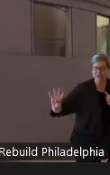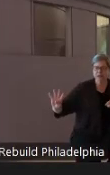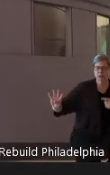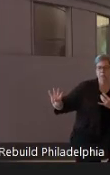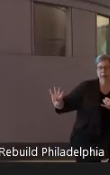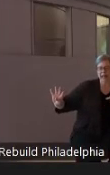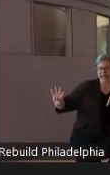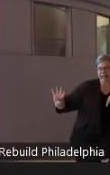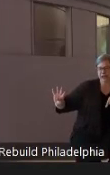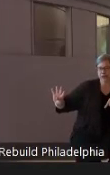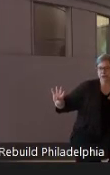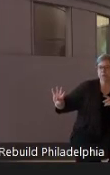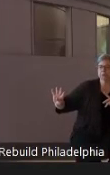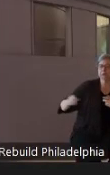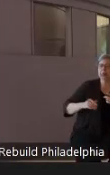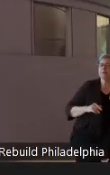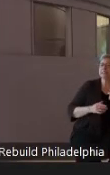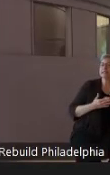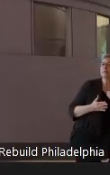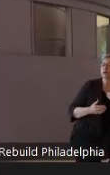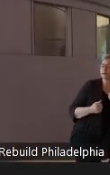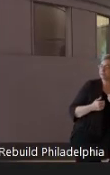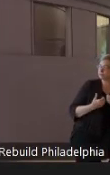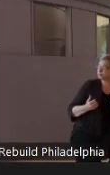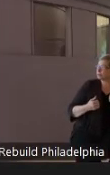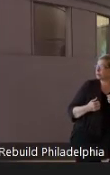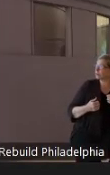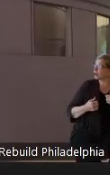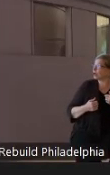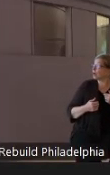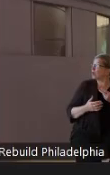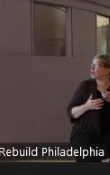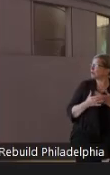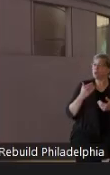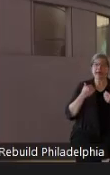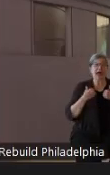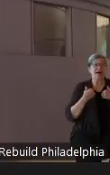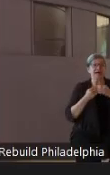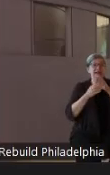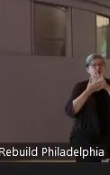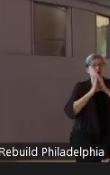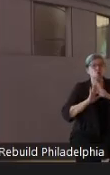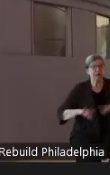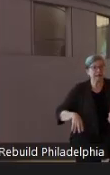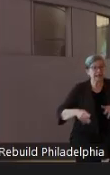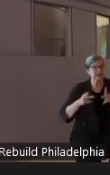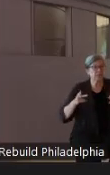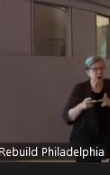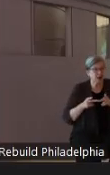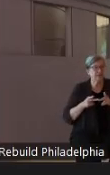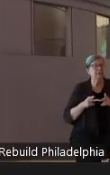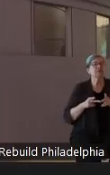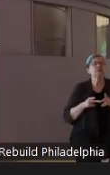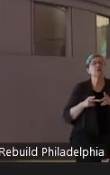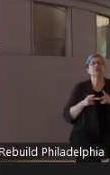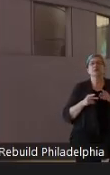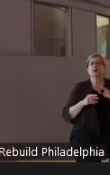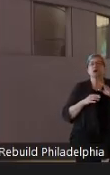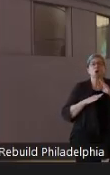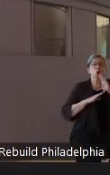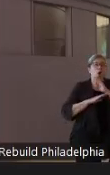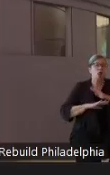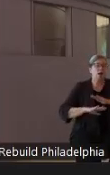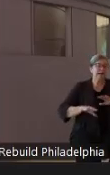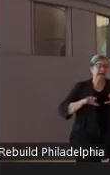Both options have the Serenity spot. It is a fort-like environment with calming activities along the